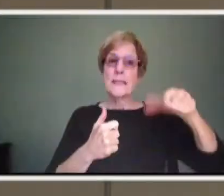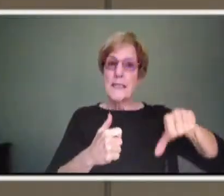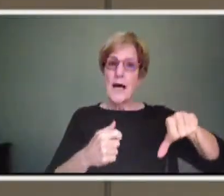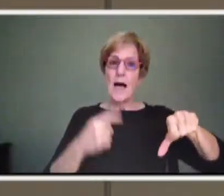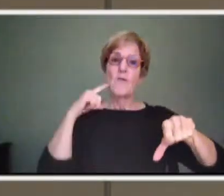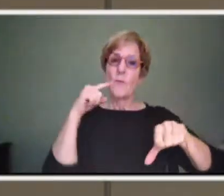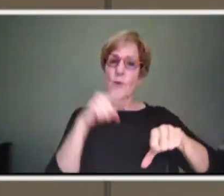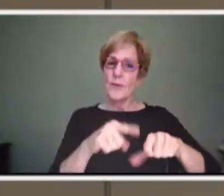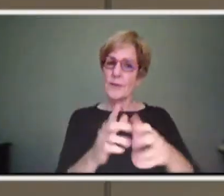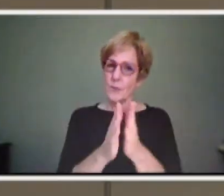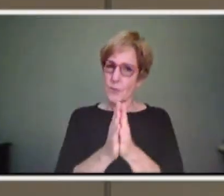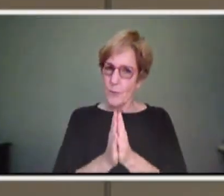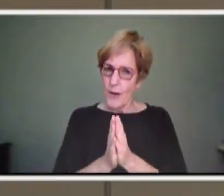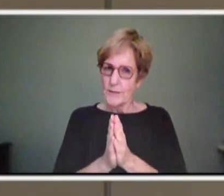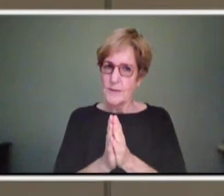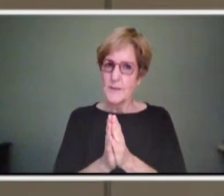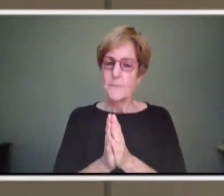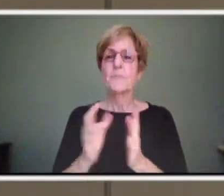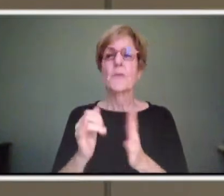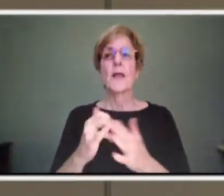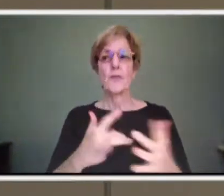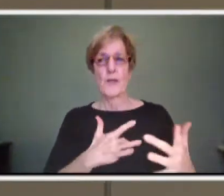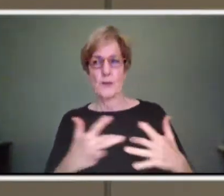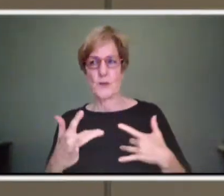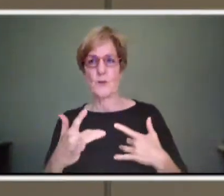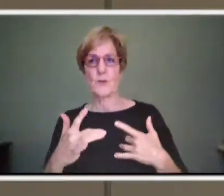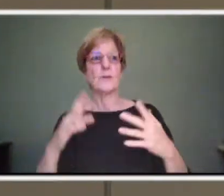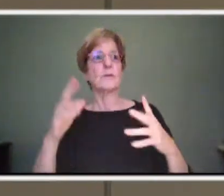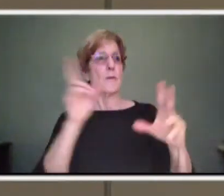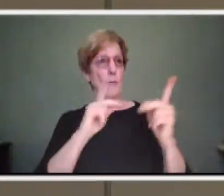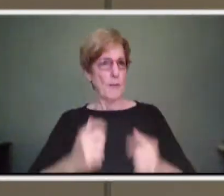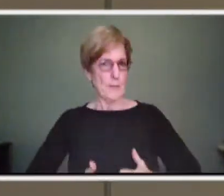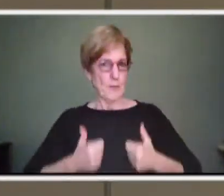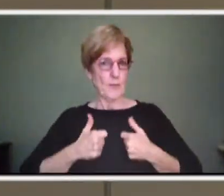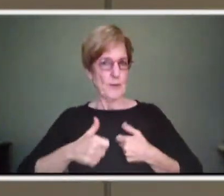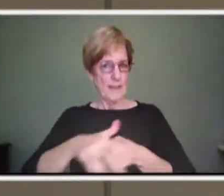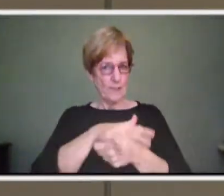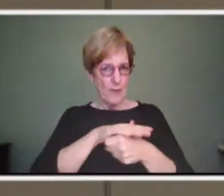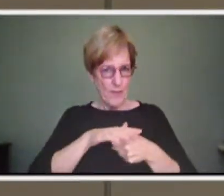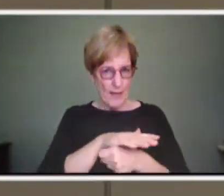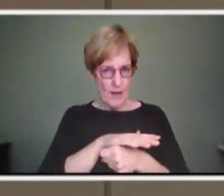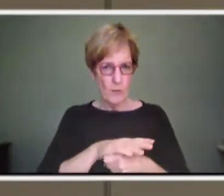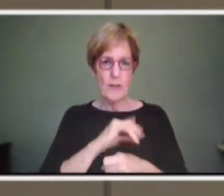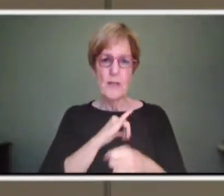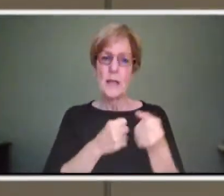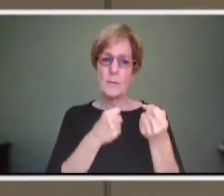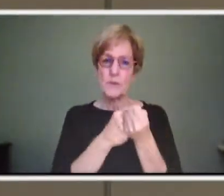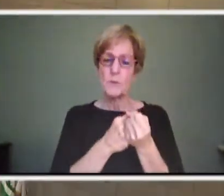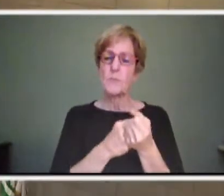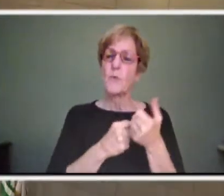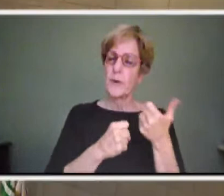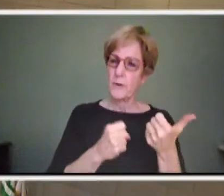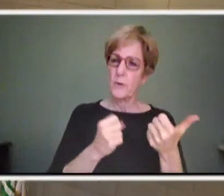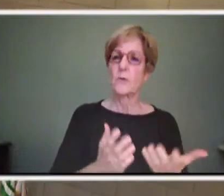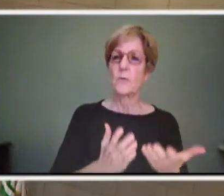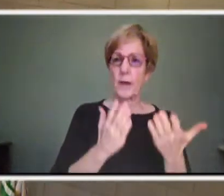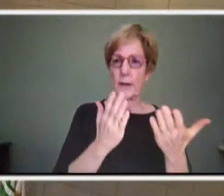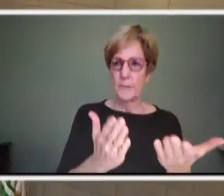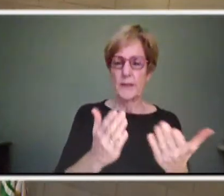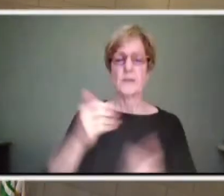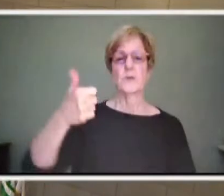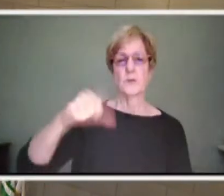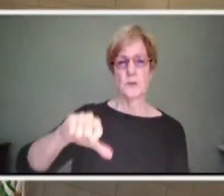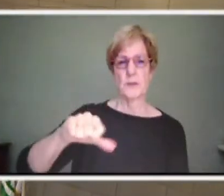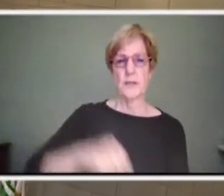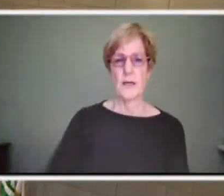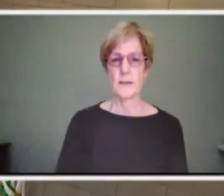petition based on the concerns from the community, and I will be supporting her recommendation. Thank you. Are you making